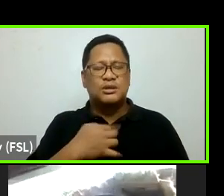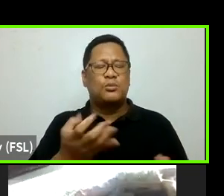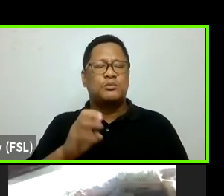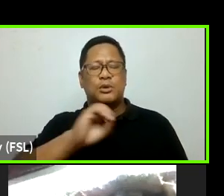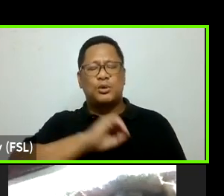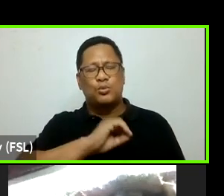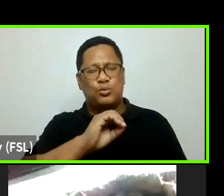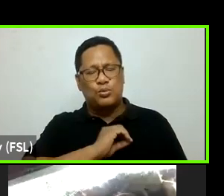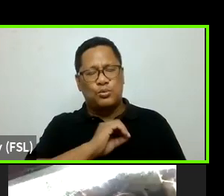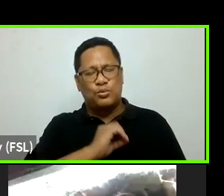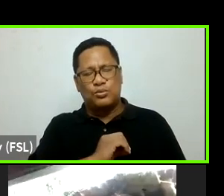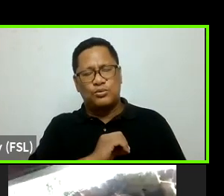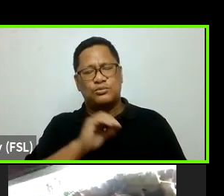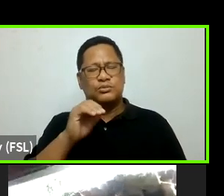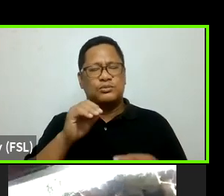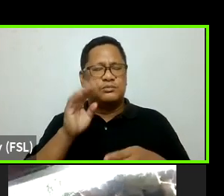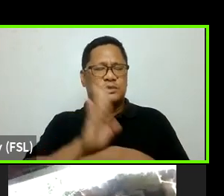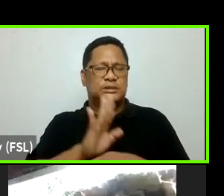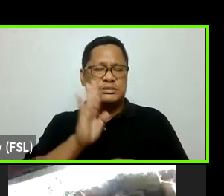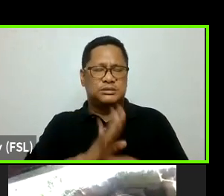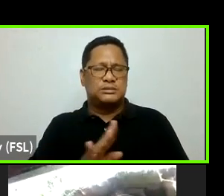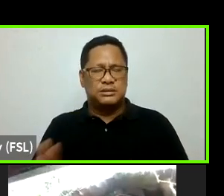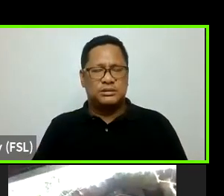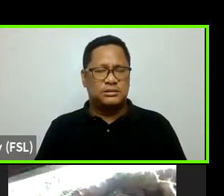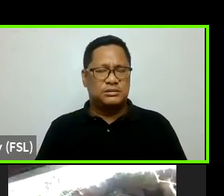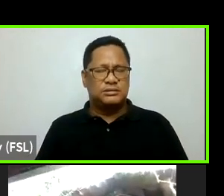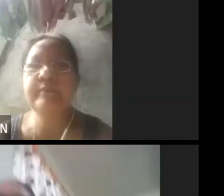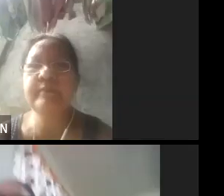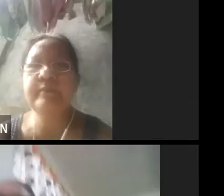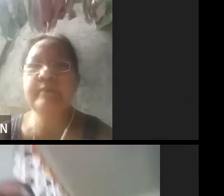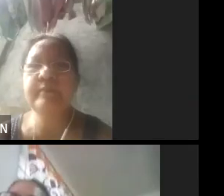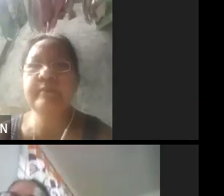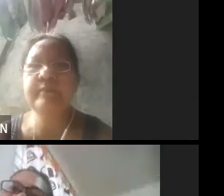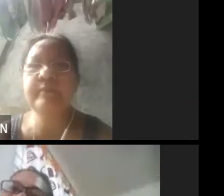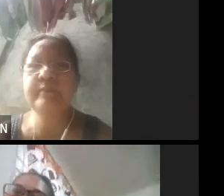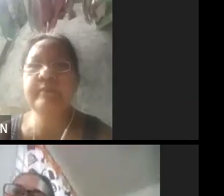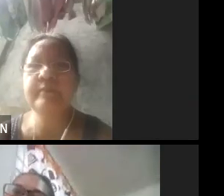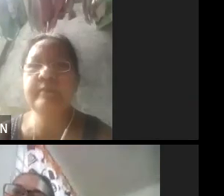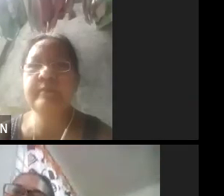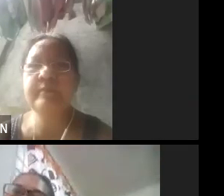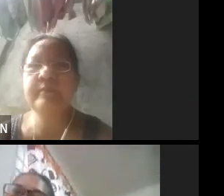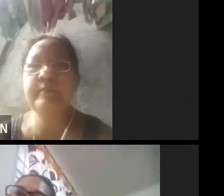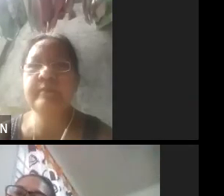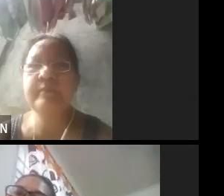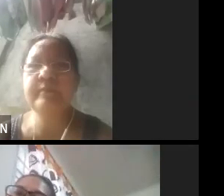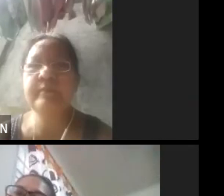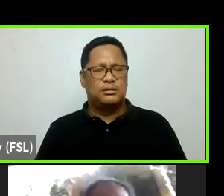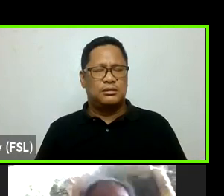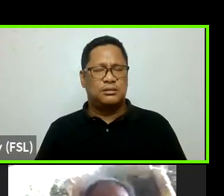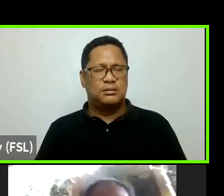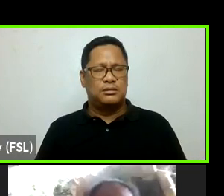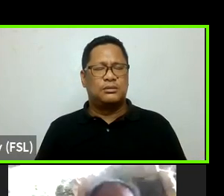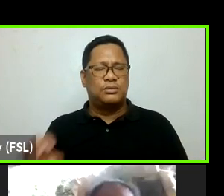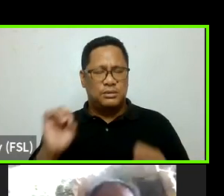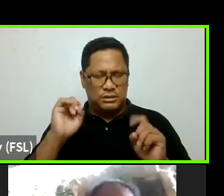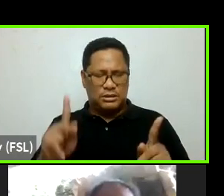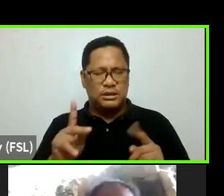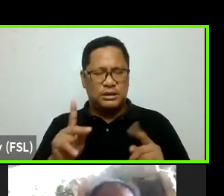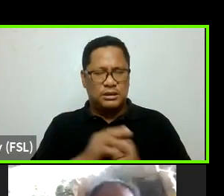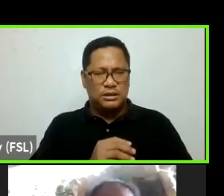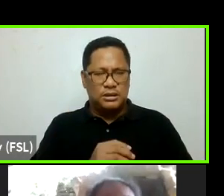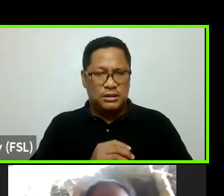sariling business. Oh. Yung sarili ko na talaga. Correct. Sige.